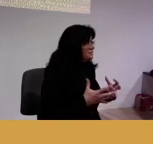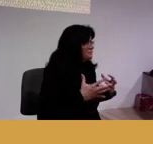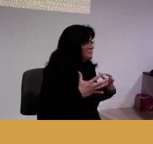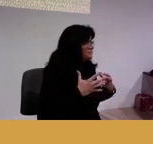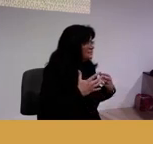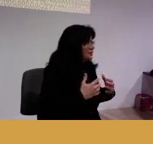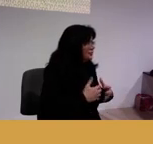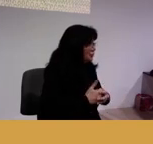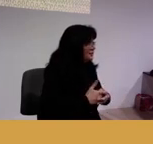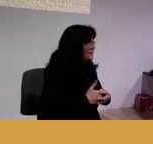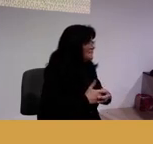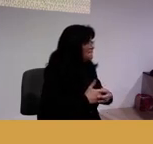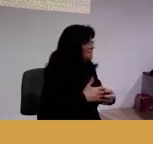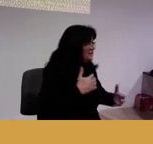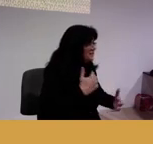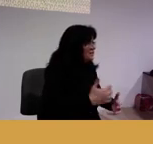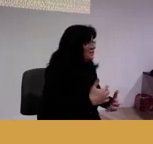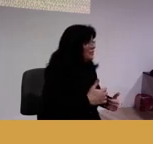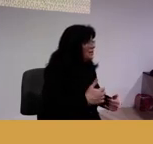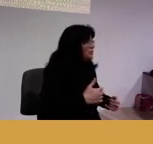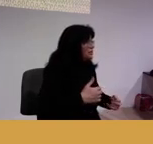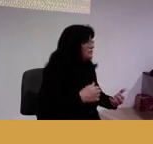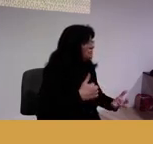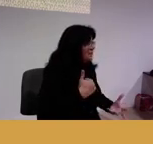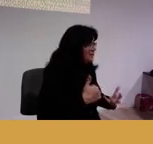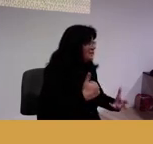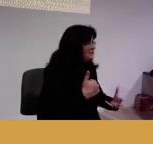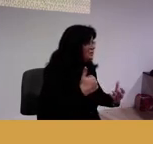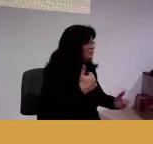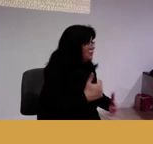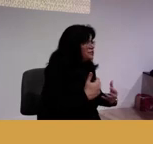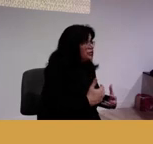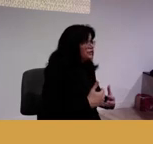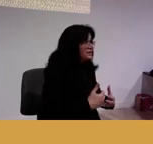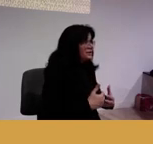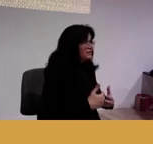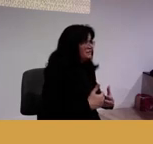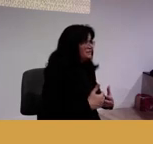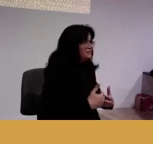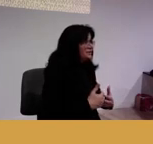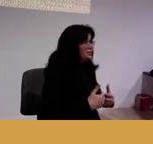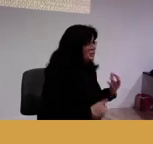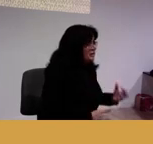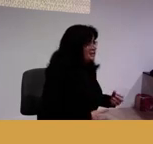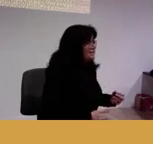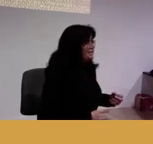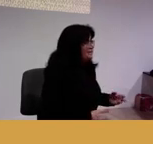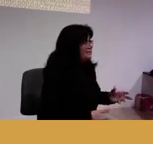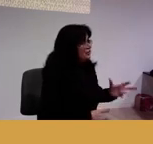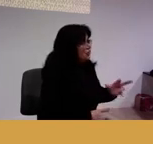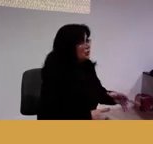needs unity, needs collaboration, and needs reciprocity. We